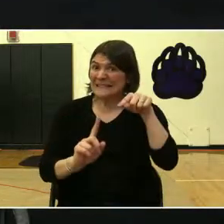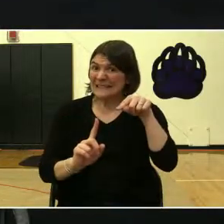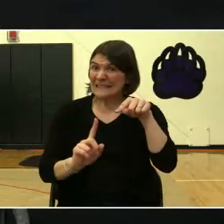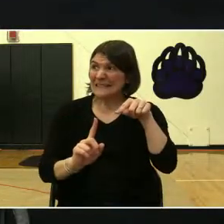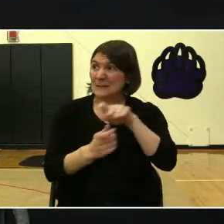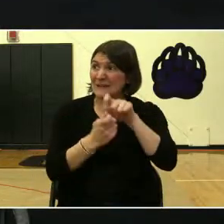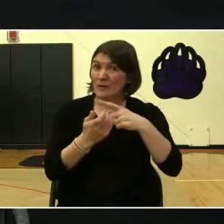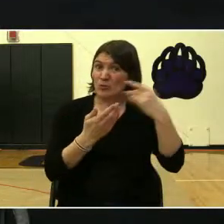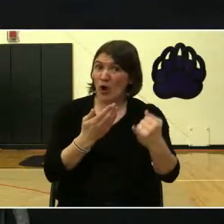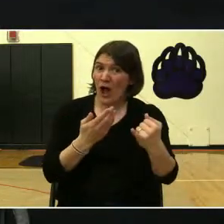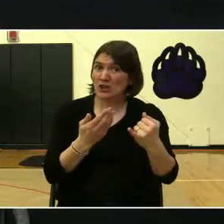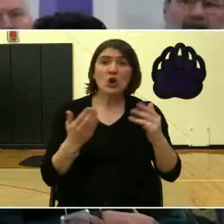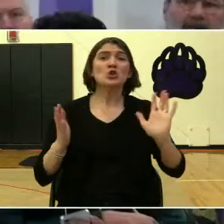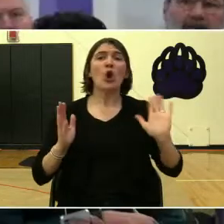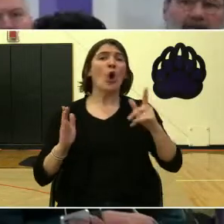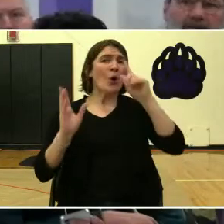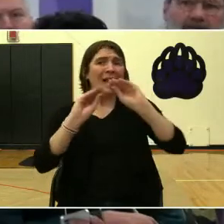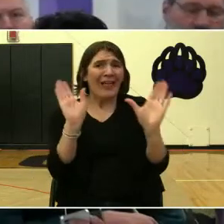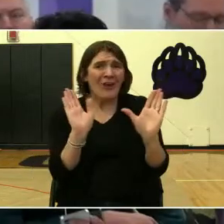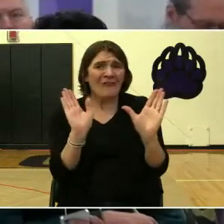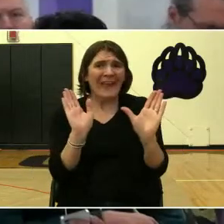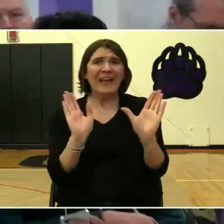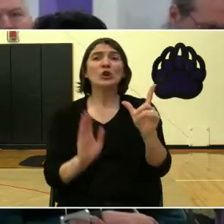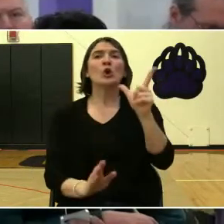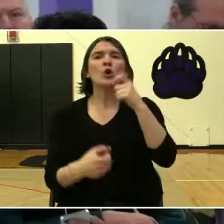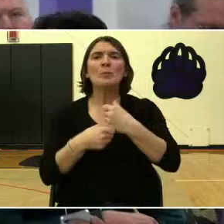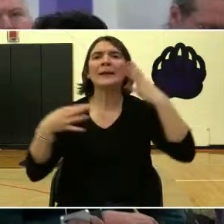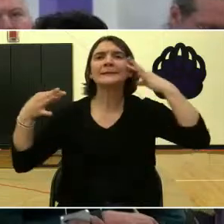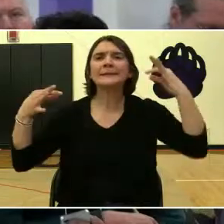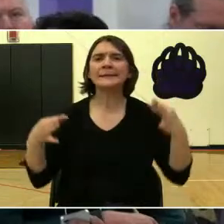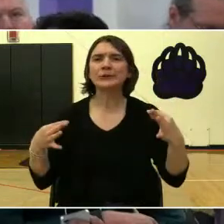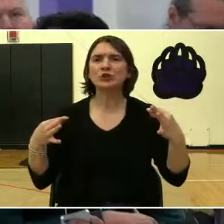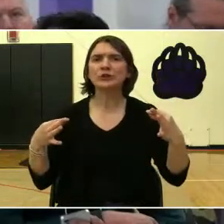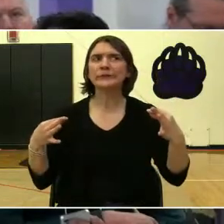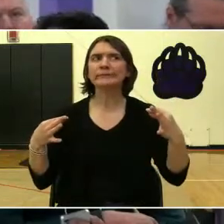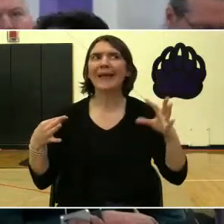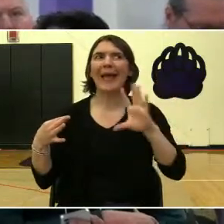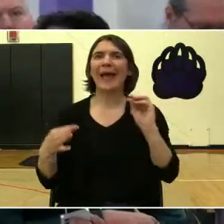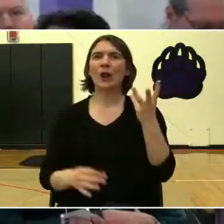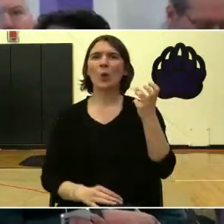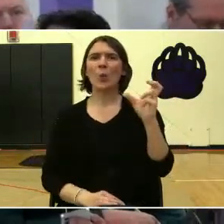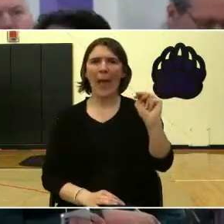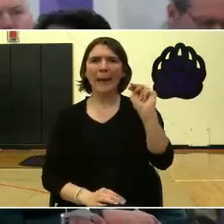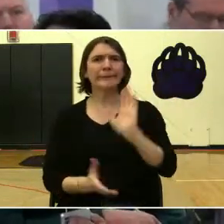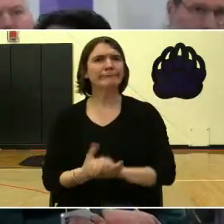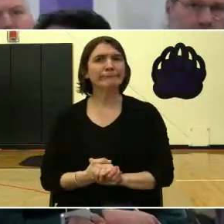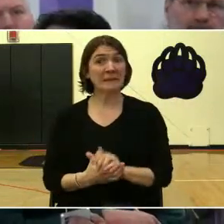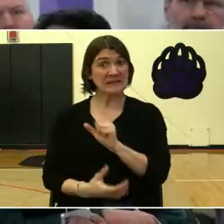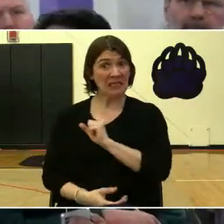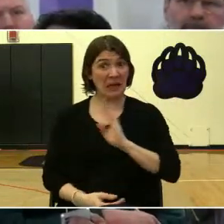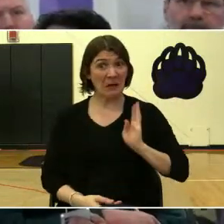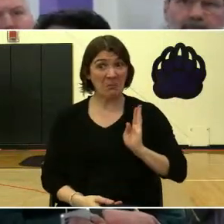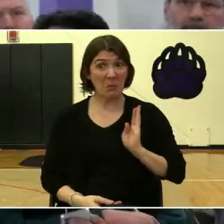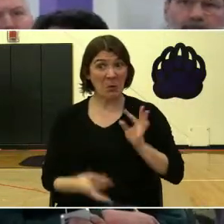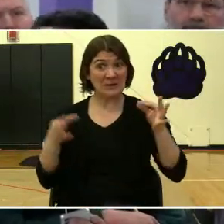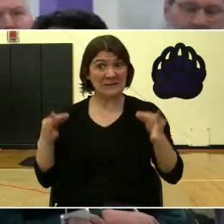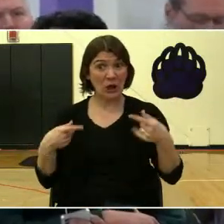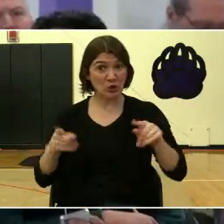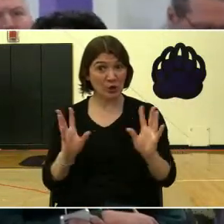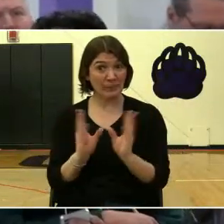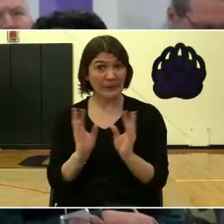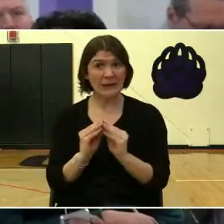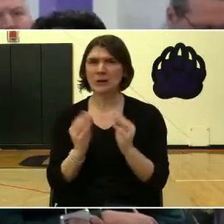projects no this is a clarification as who makes the decision and and when that time comes about is is it the at a select board